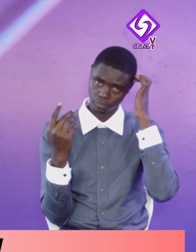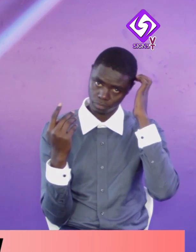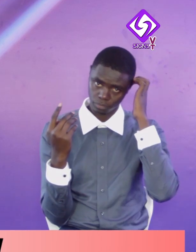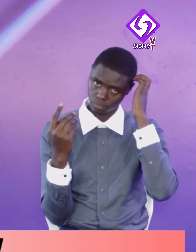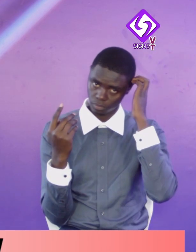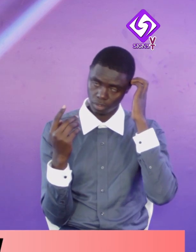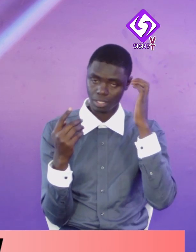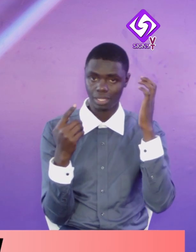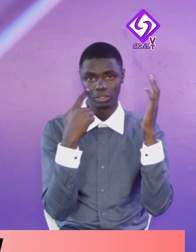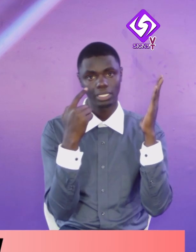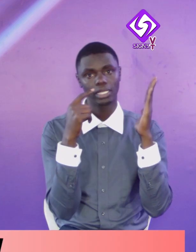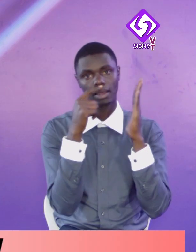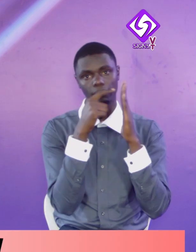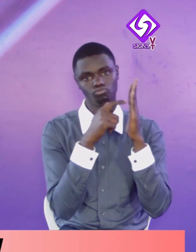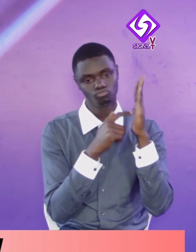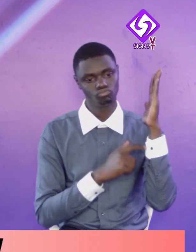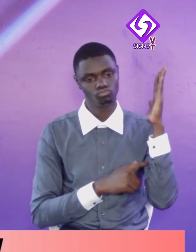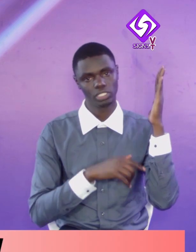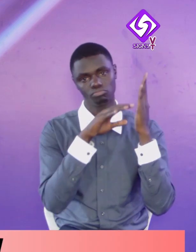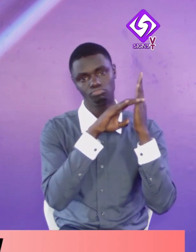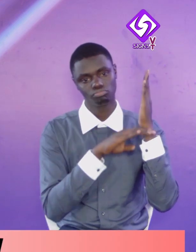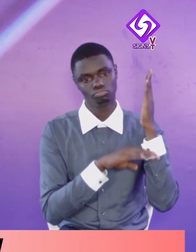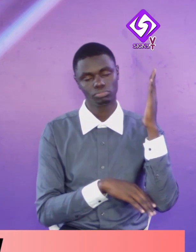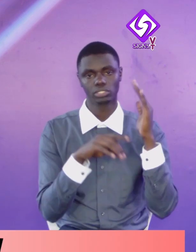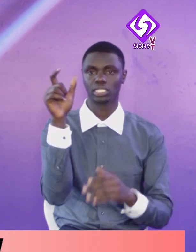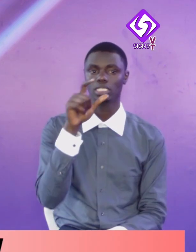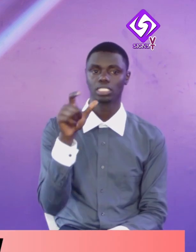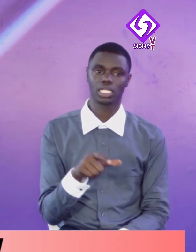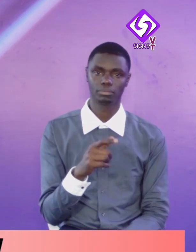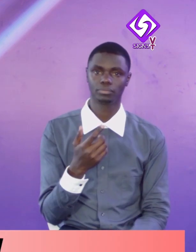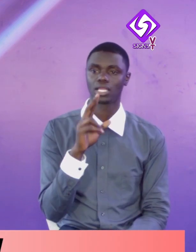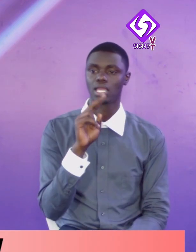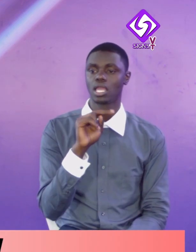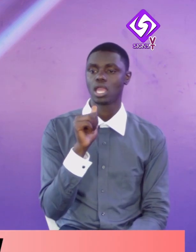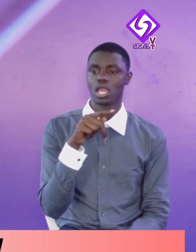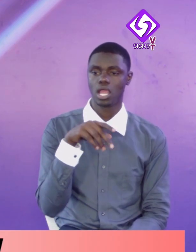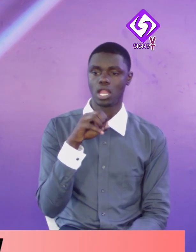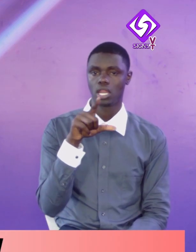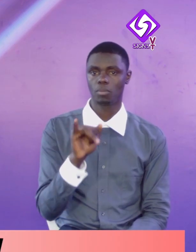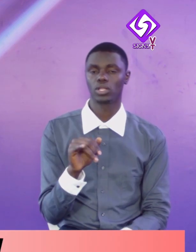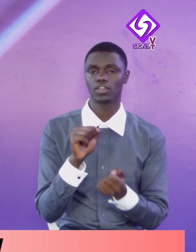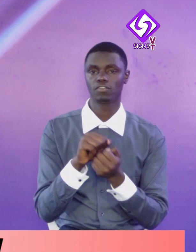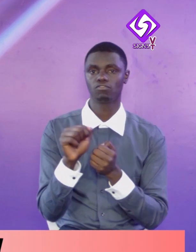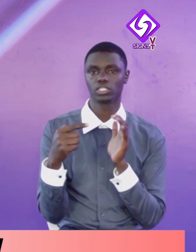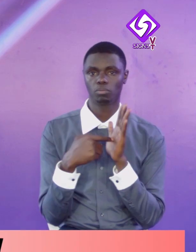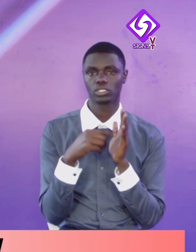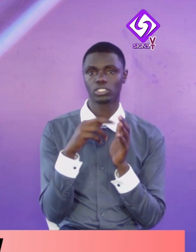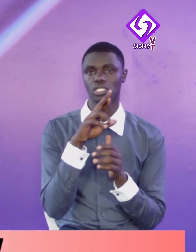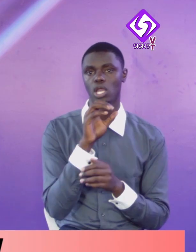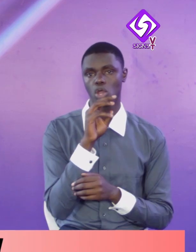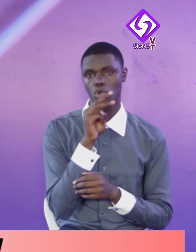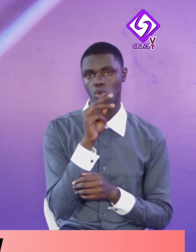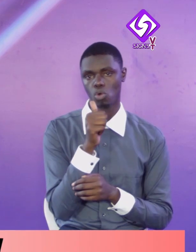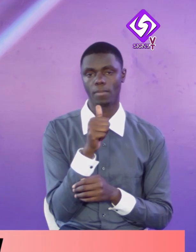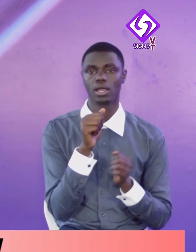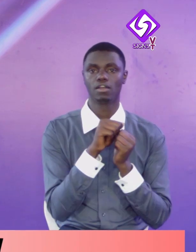look at the standings in the Italy Serie A, you find that Napoli are leading with 15 points. Roma are second